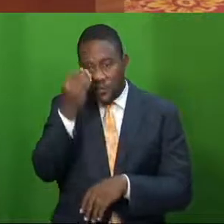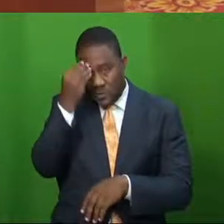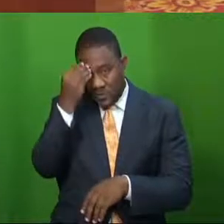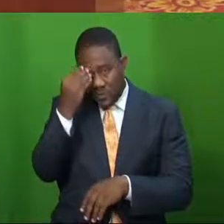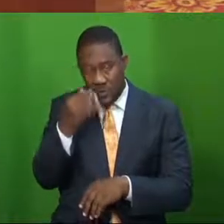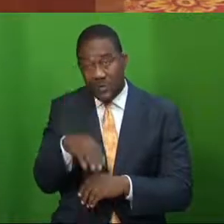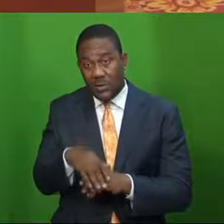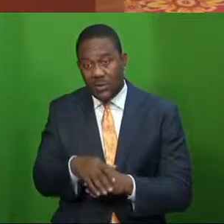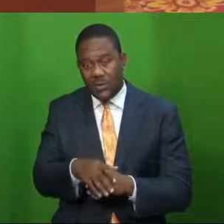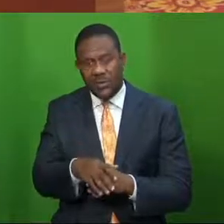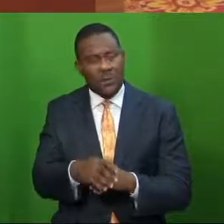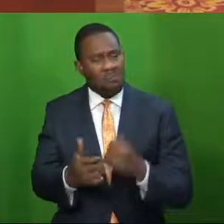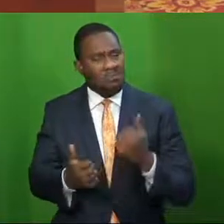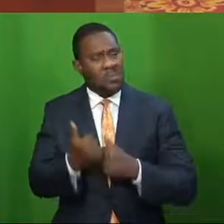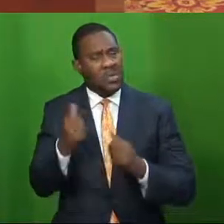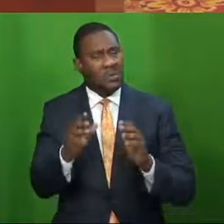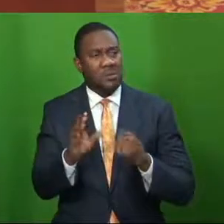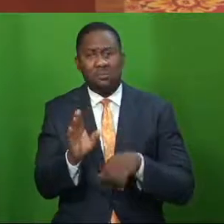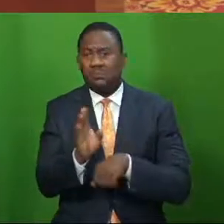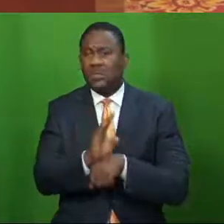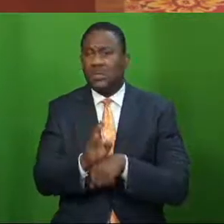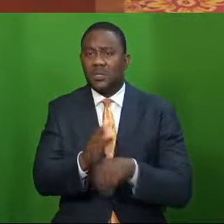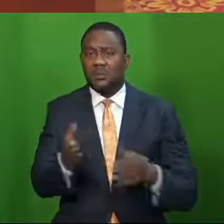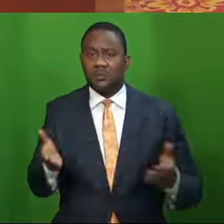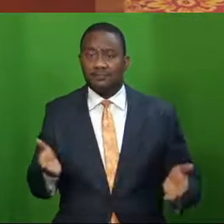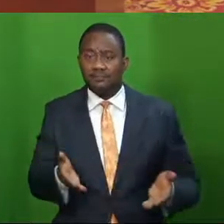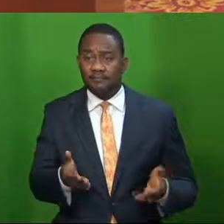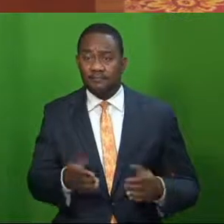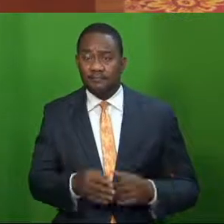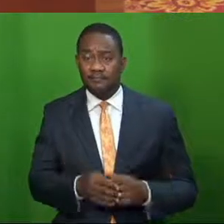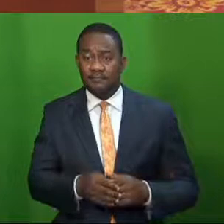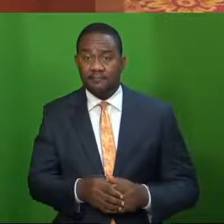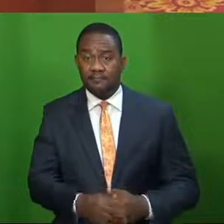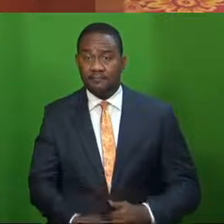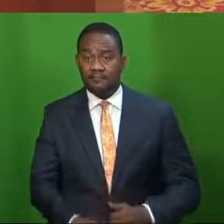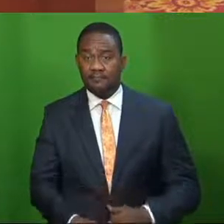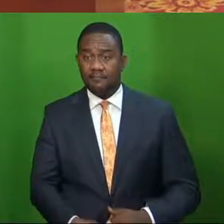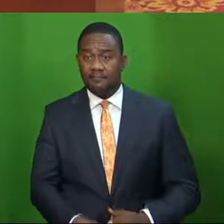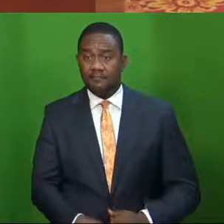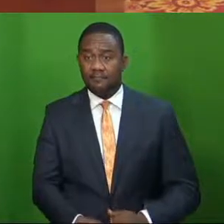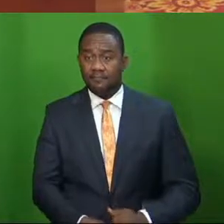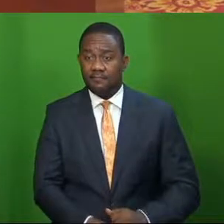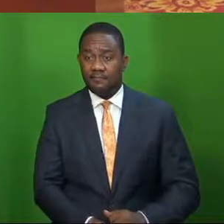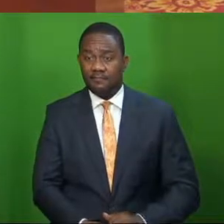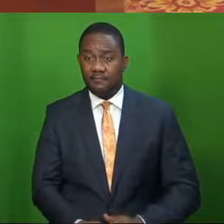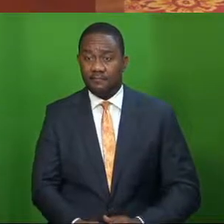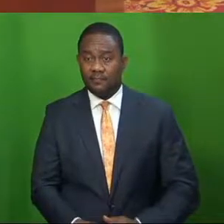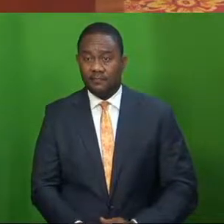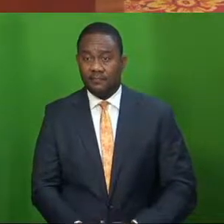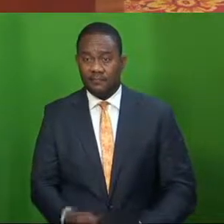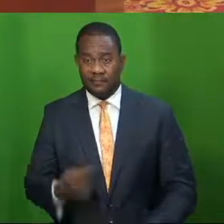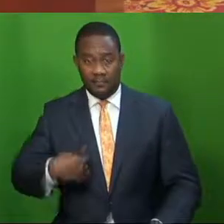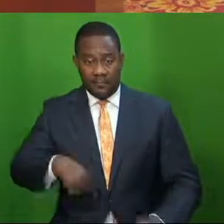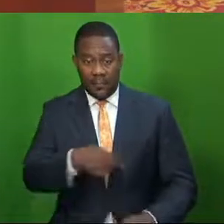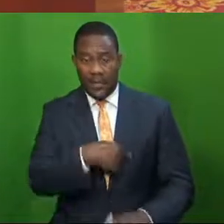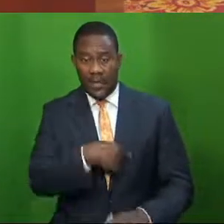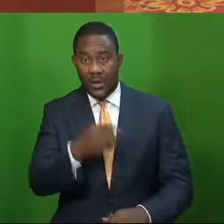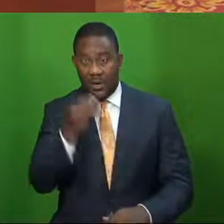that we transact in this house are from government, the executive. As you do know,